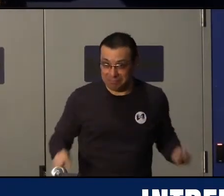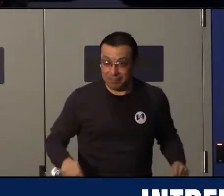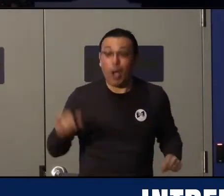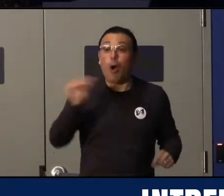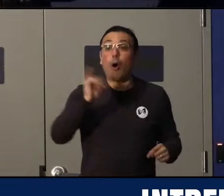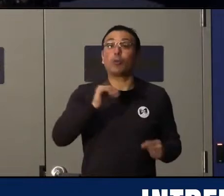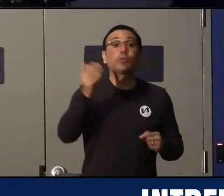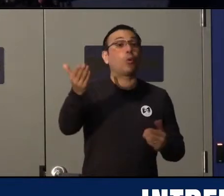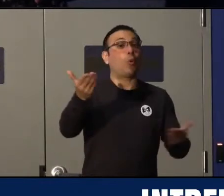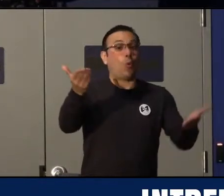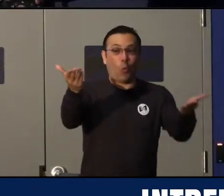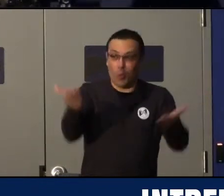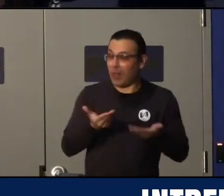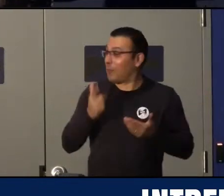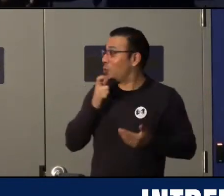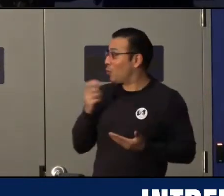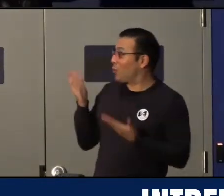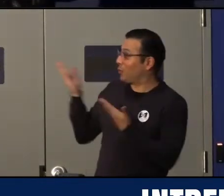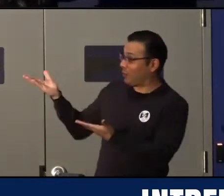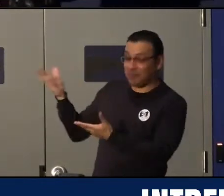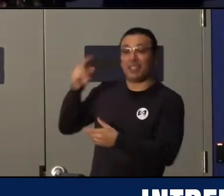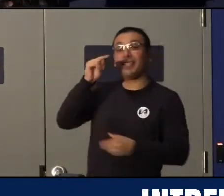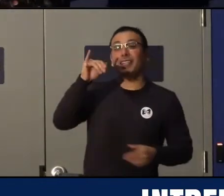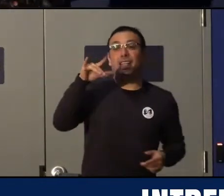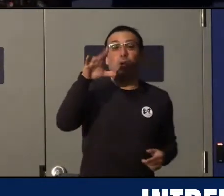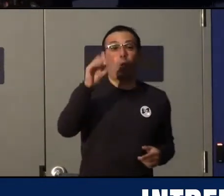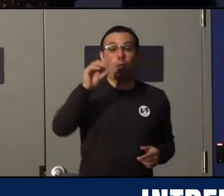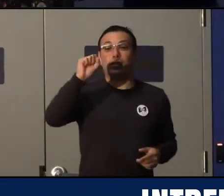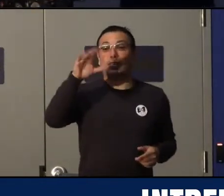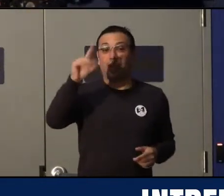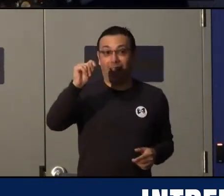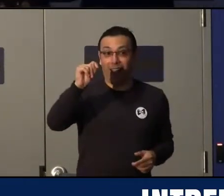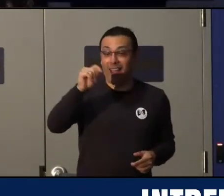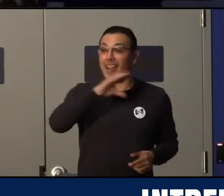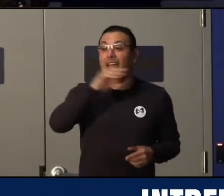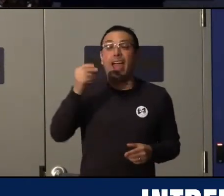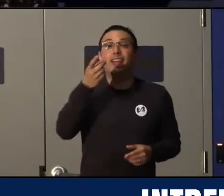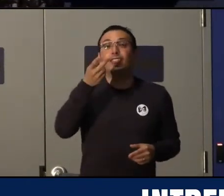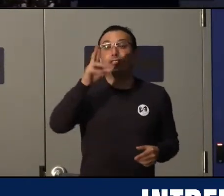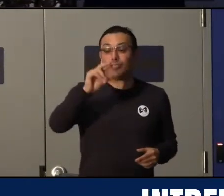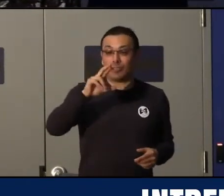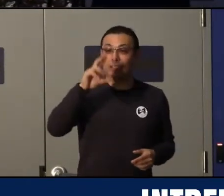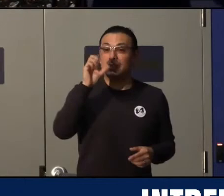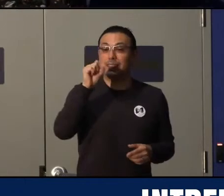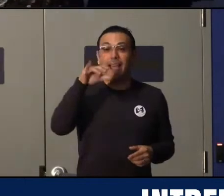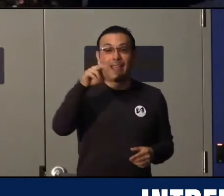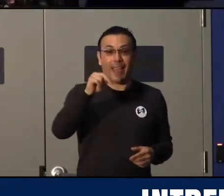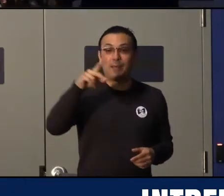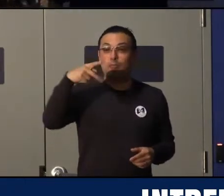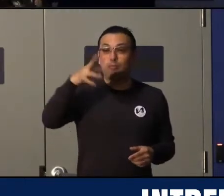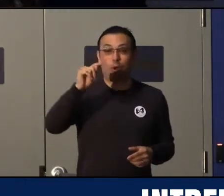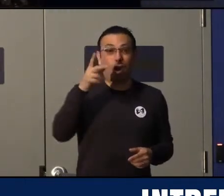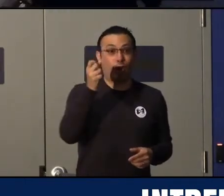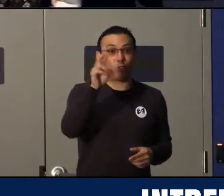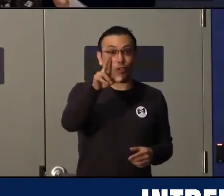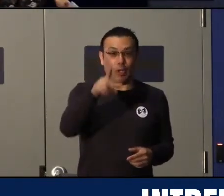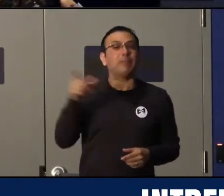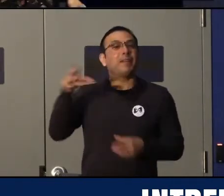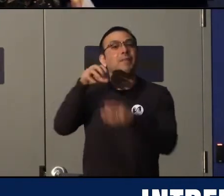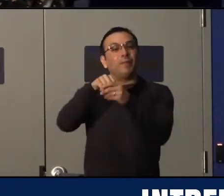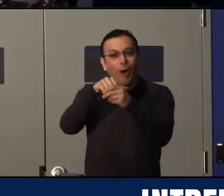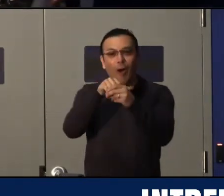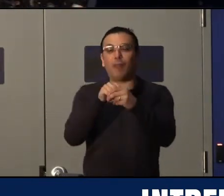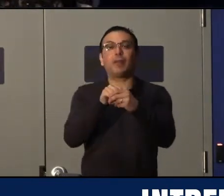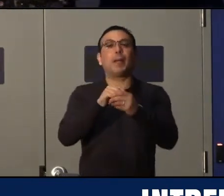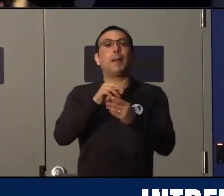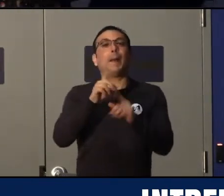here tonight former NASA astronaut Nicole Stott and also Dr. Sian Proctor, who you might recognize from the Inspiration 4